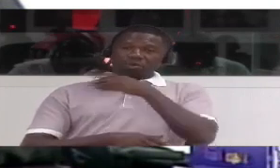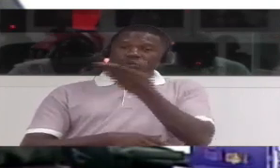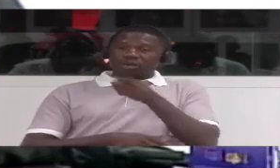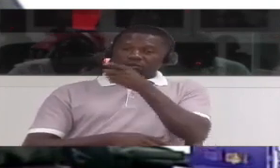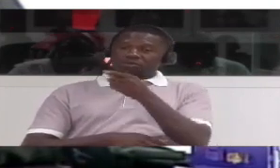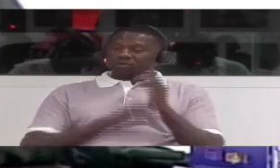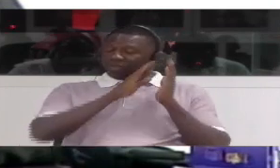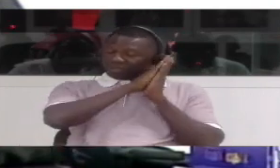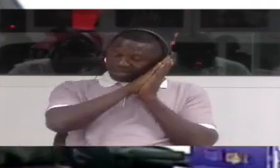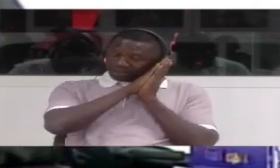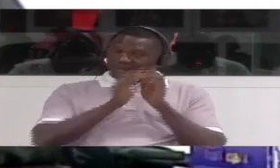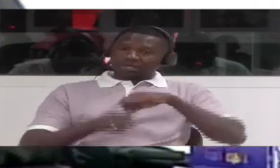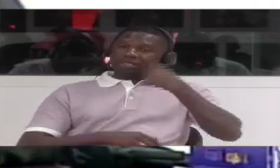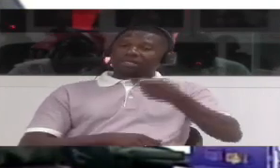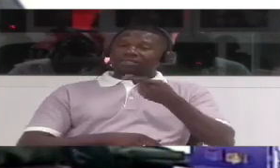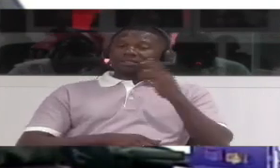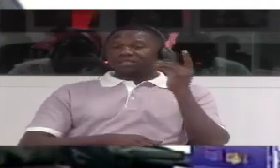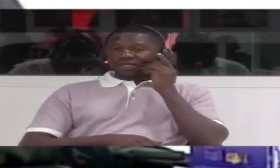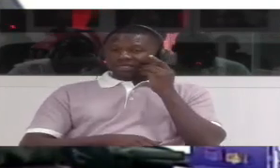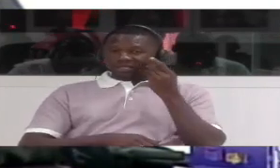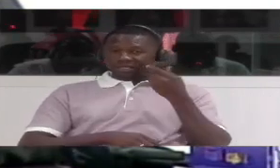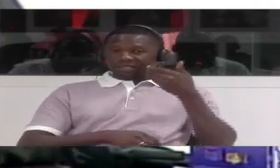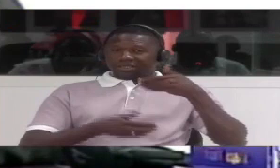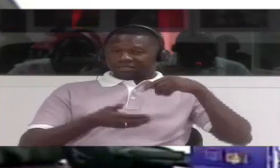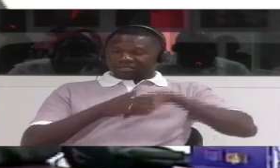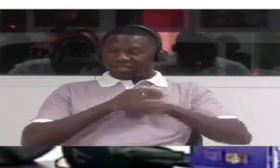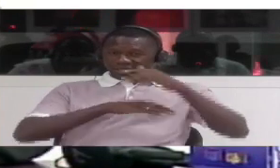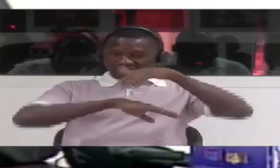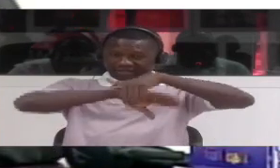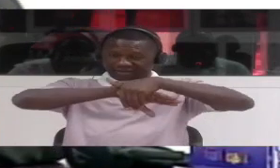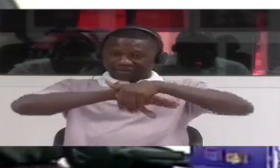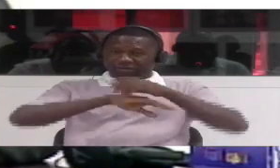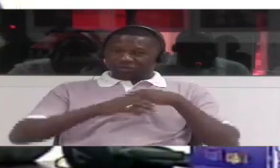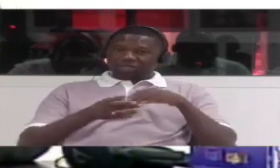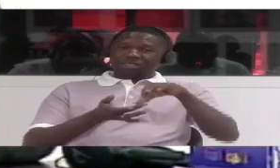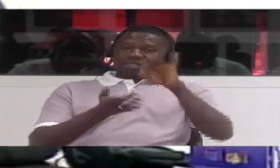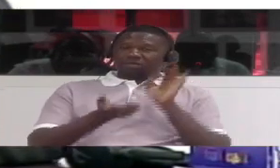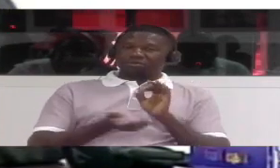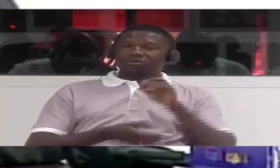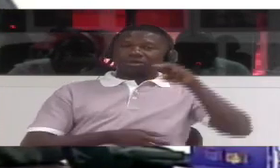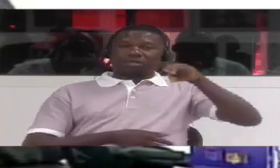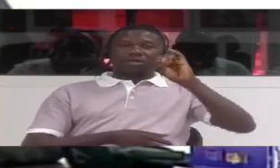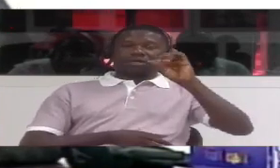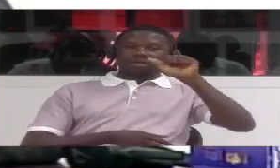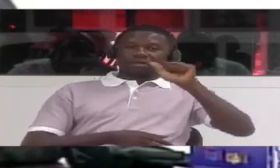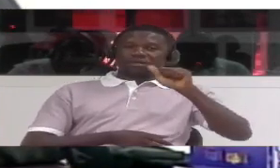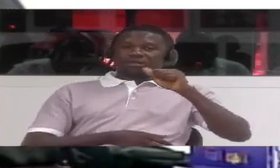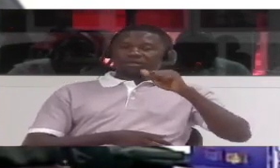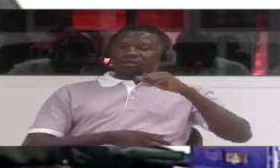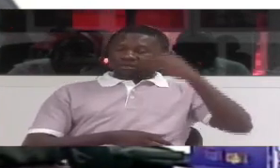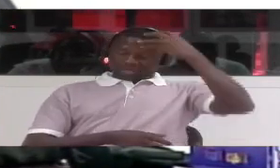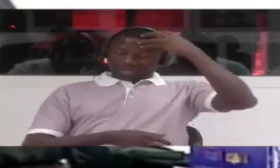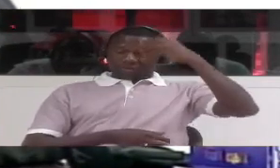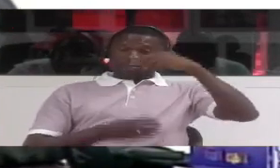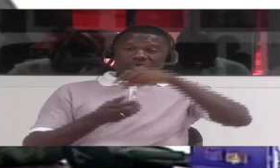and then the next day in the evening, you were taken to the NIA headquarters in Banjul. Correct. You then told